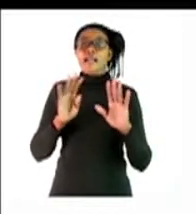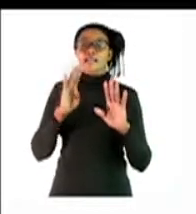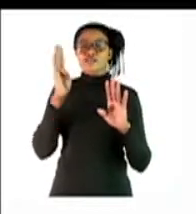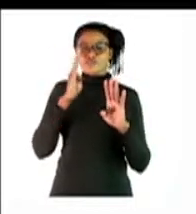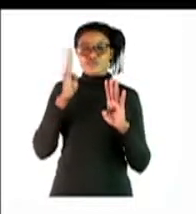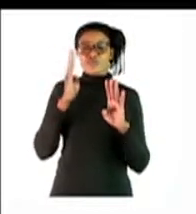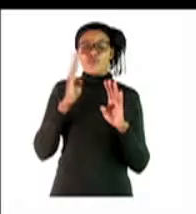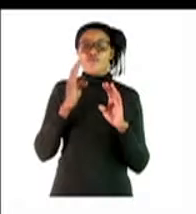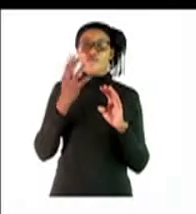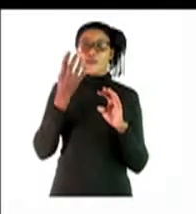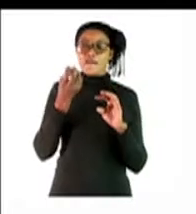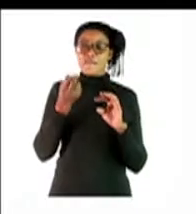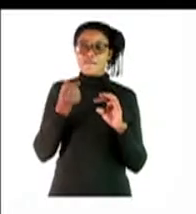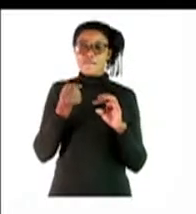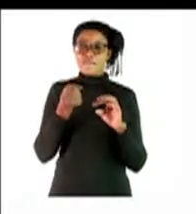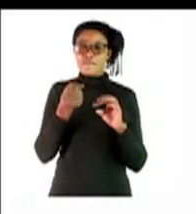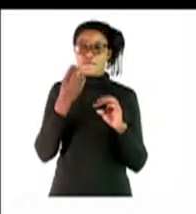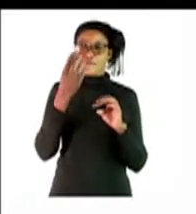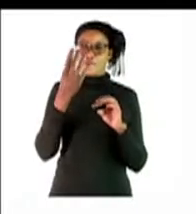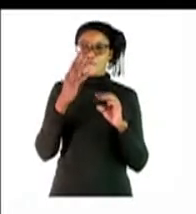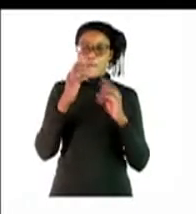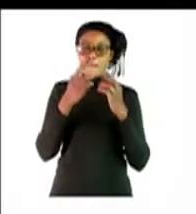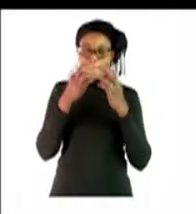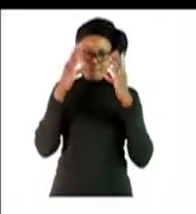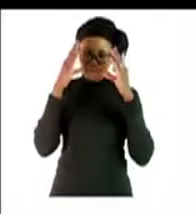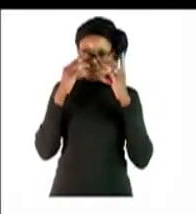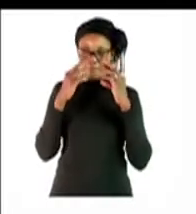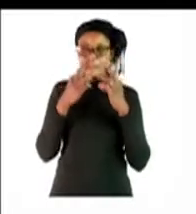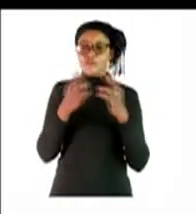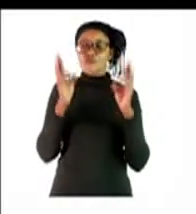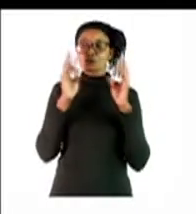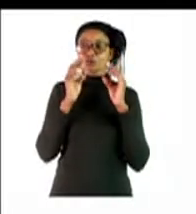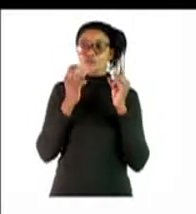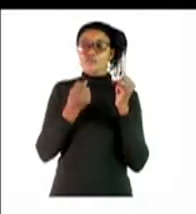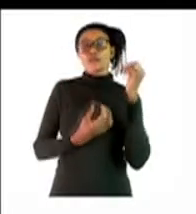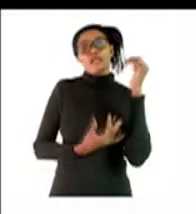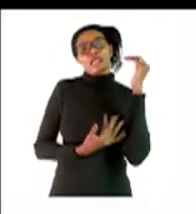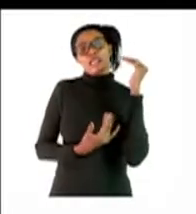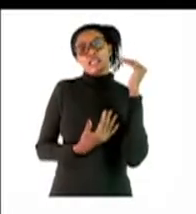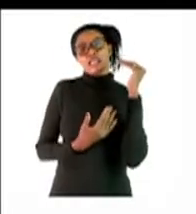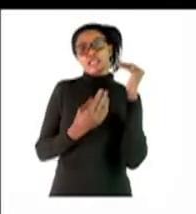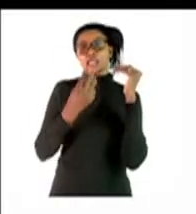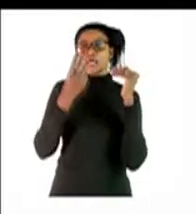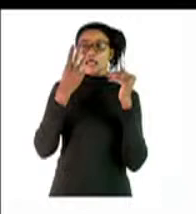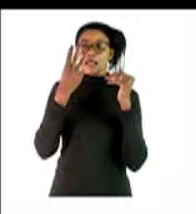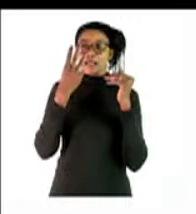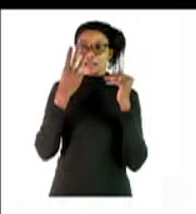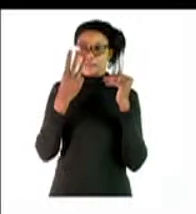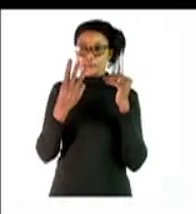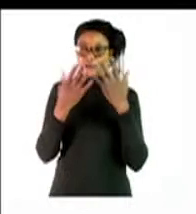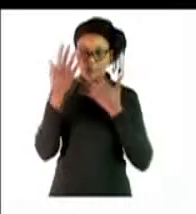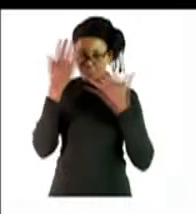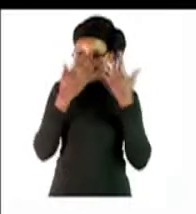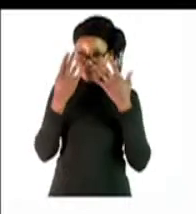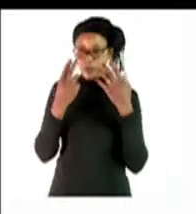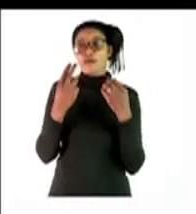four bedrooms where we have a kitchen and three